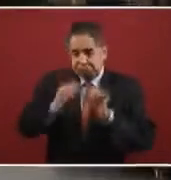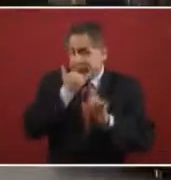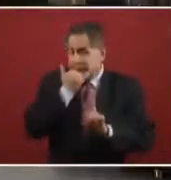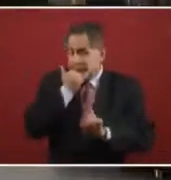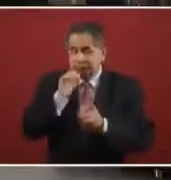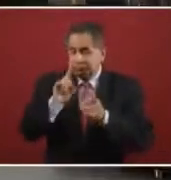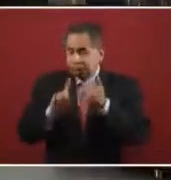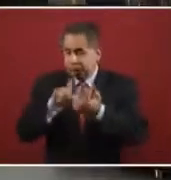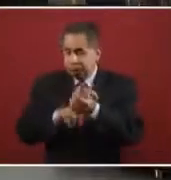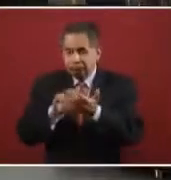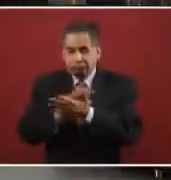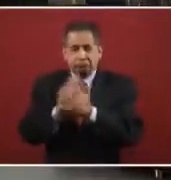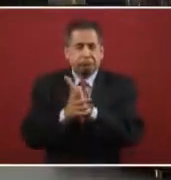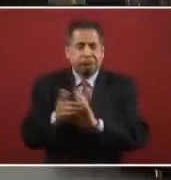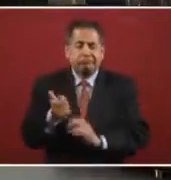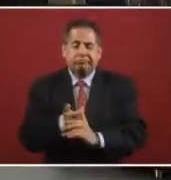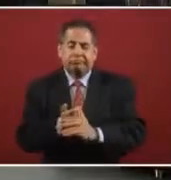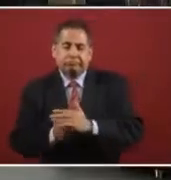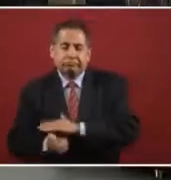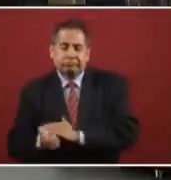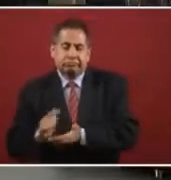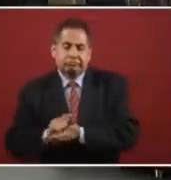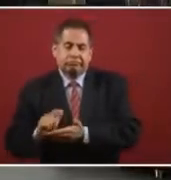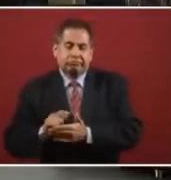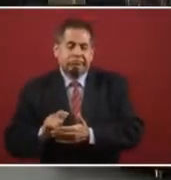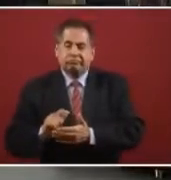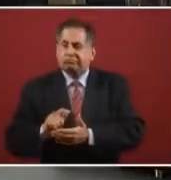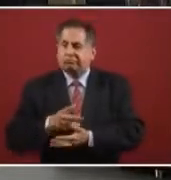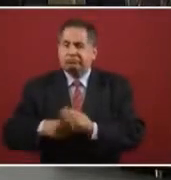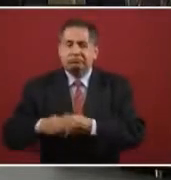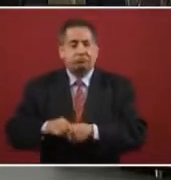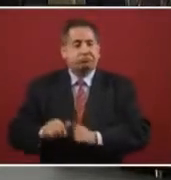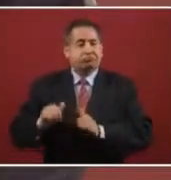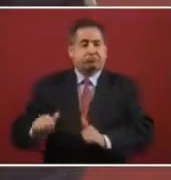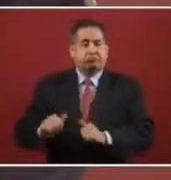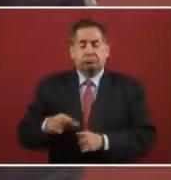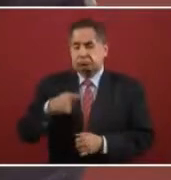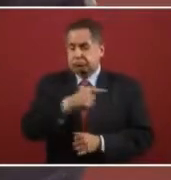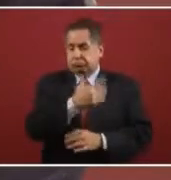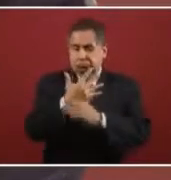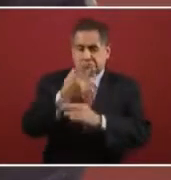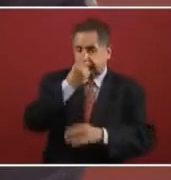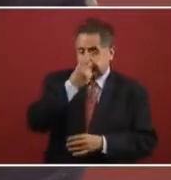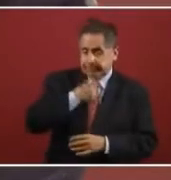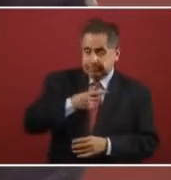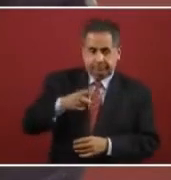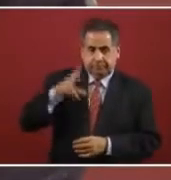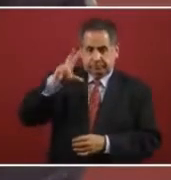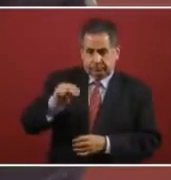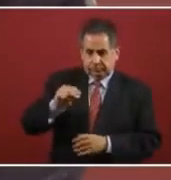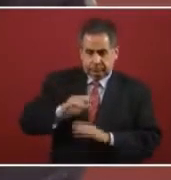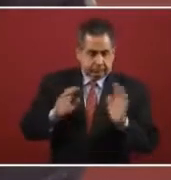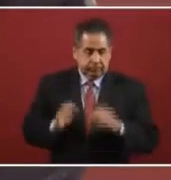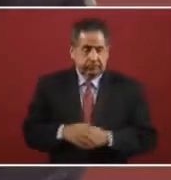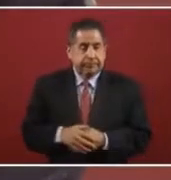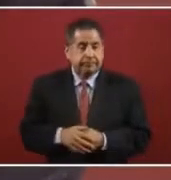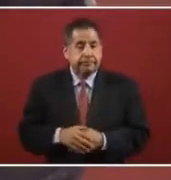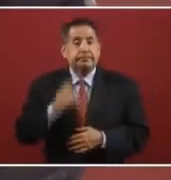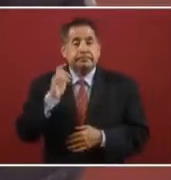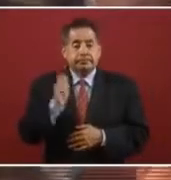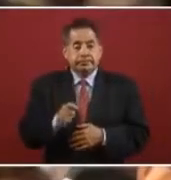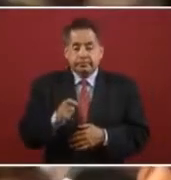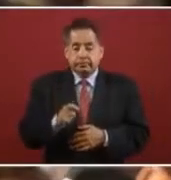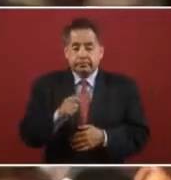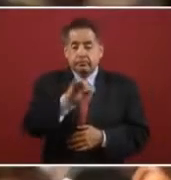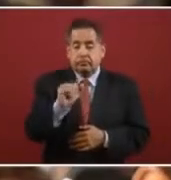presunta in the presumption laundering of money. And now they've blocked